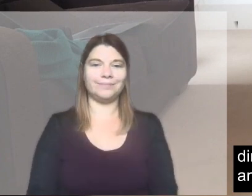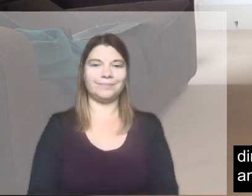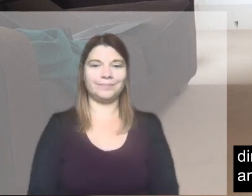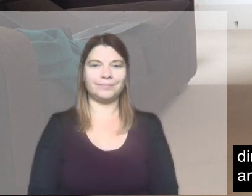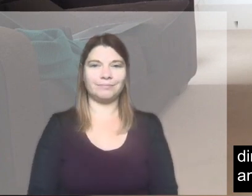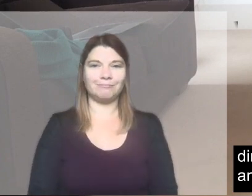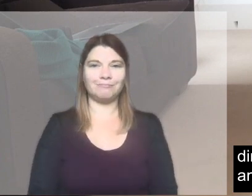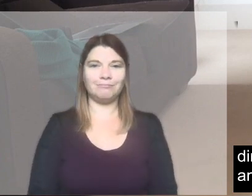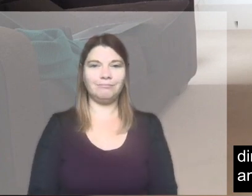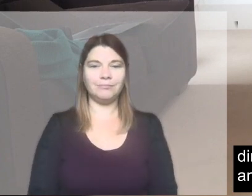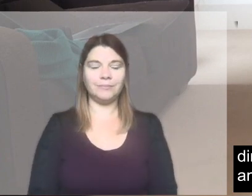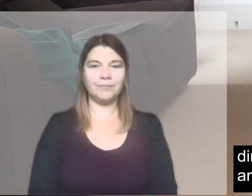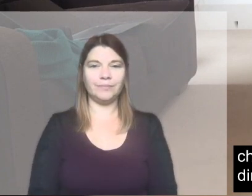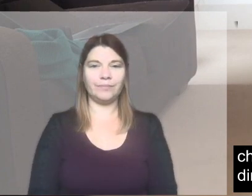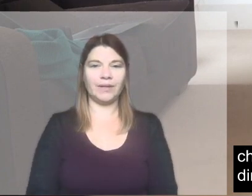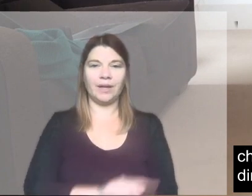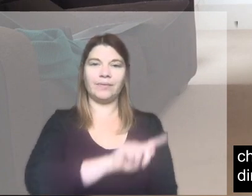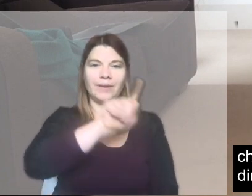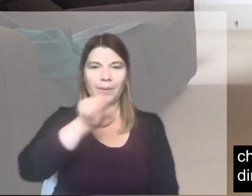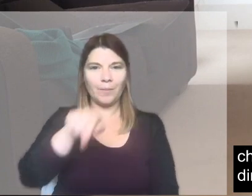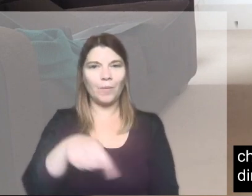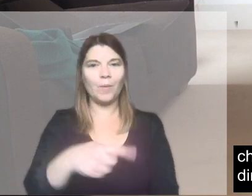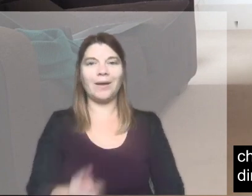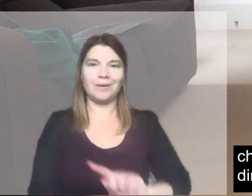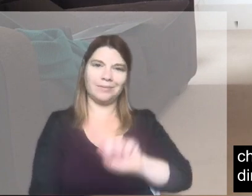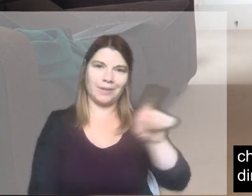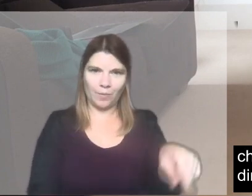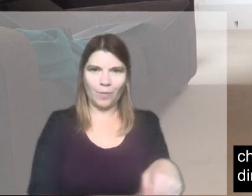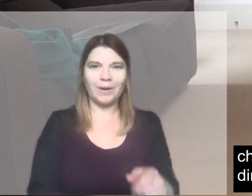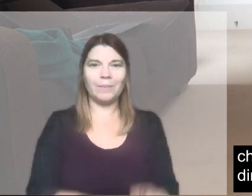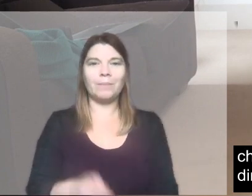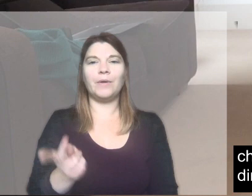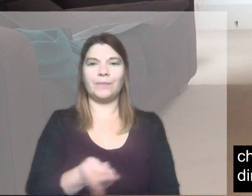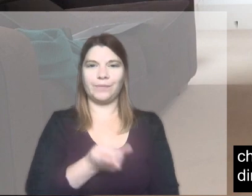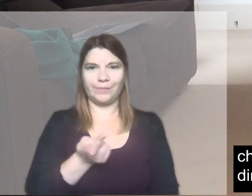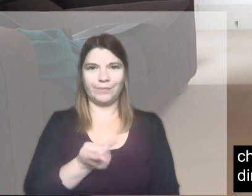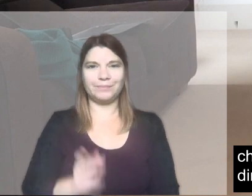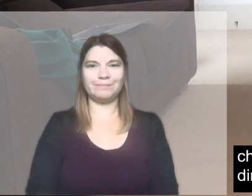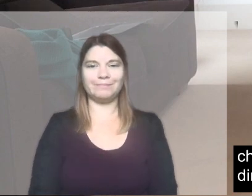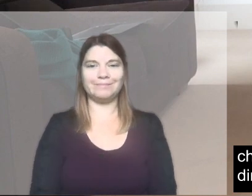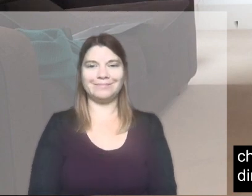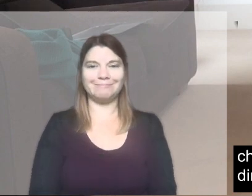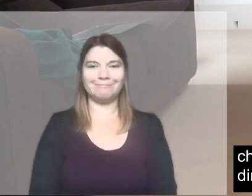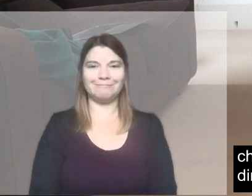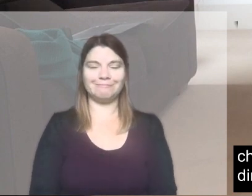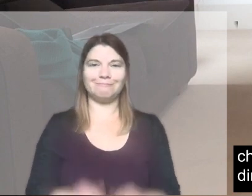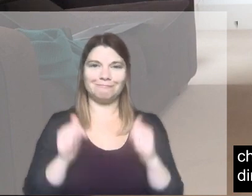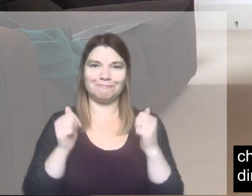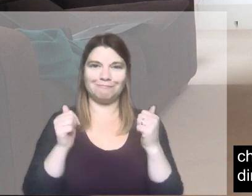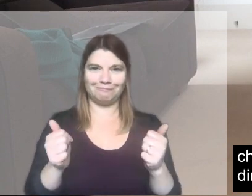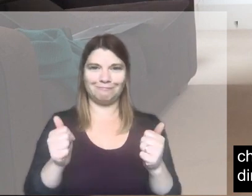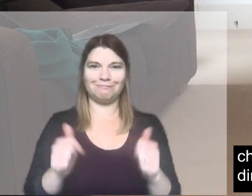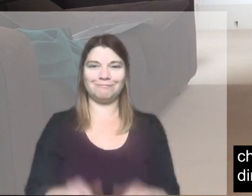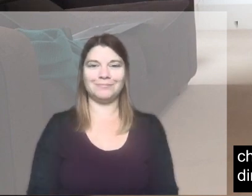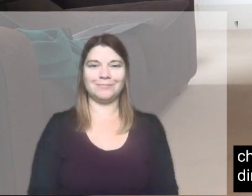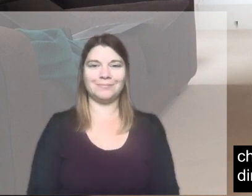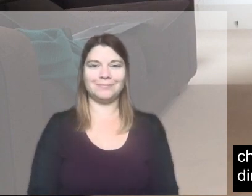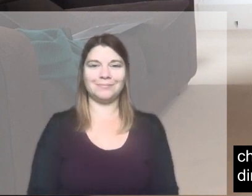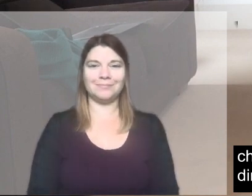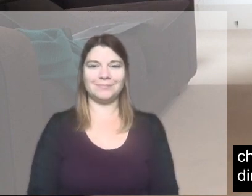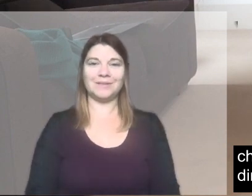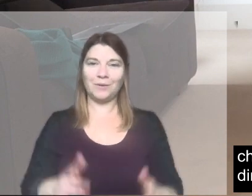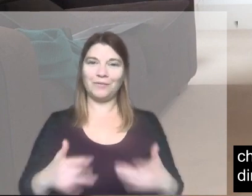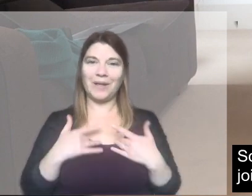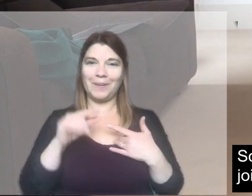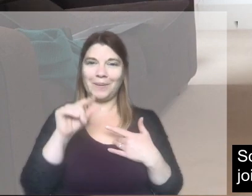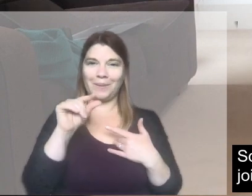one direction, and then changing and going over into the other direction. Lovely stuff.